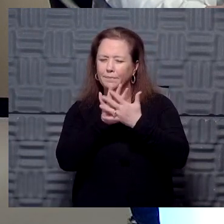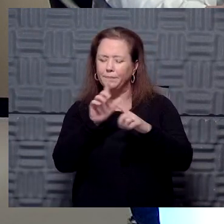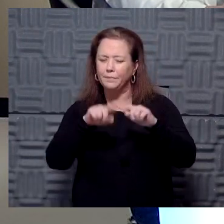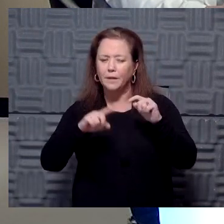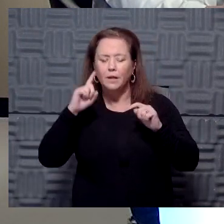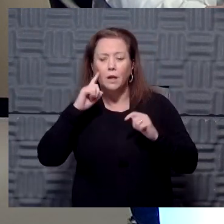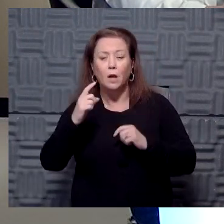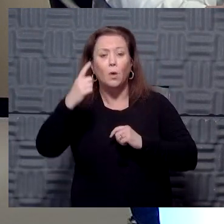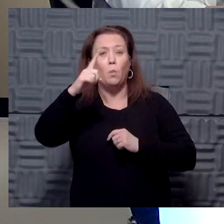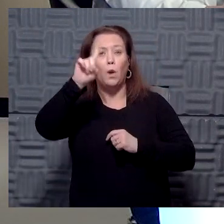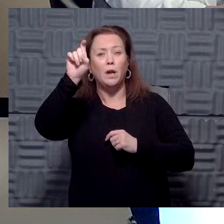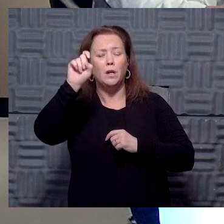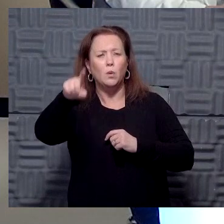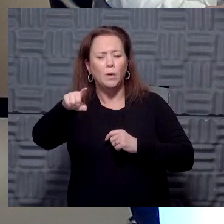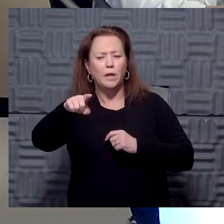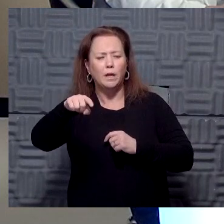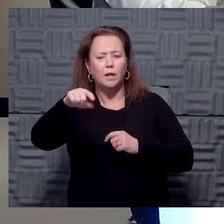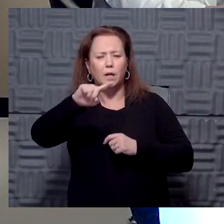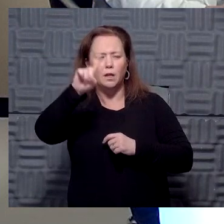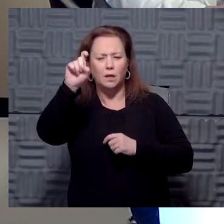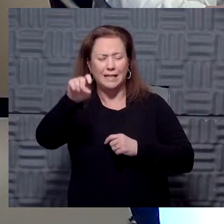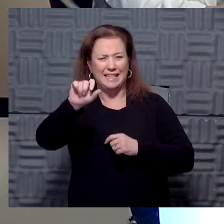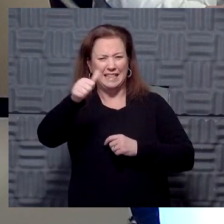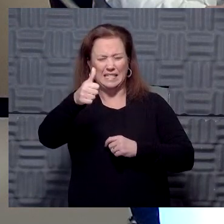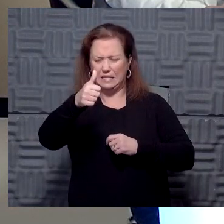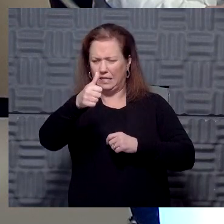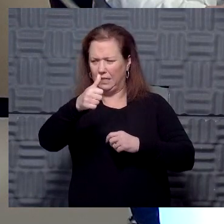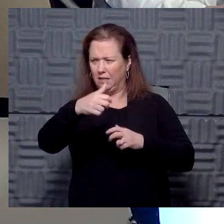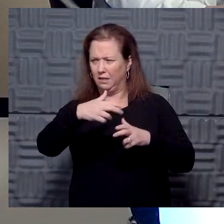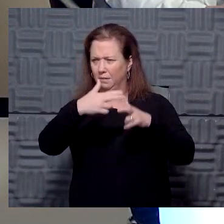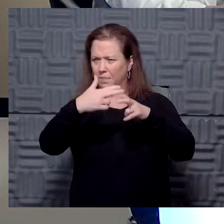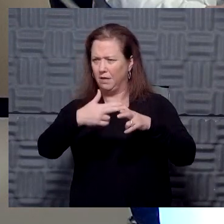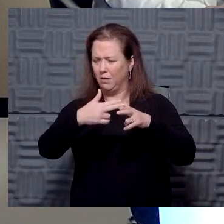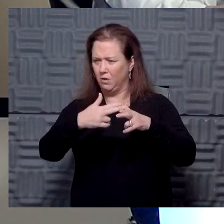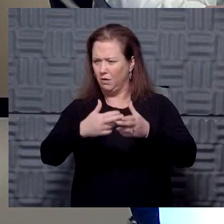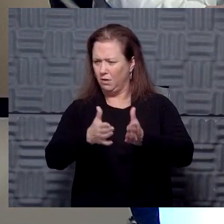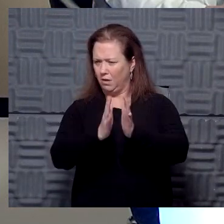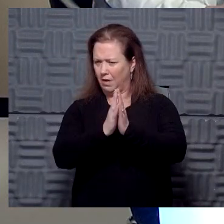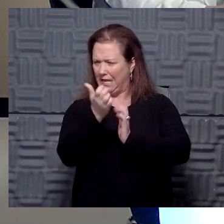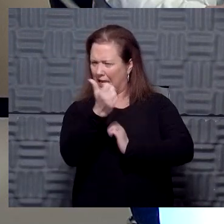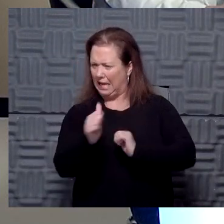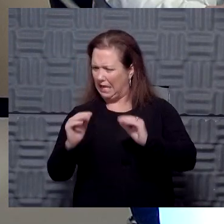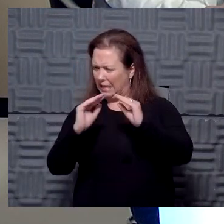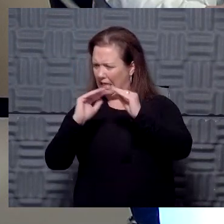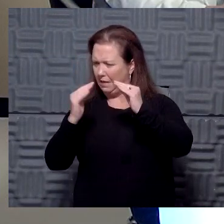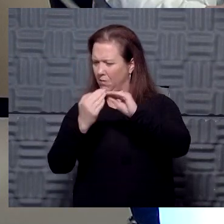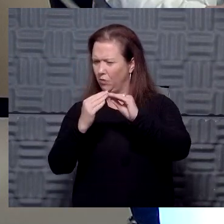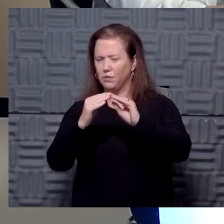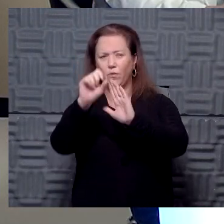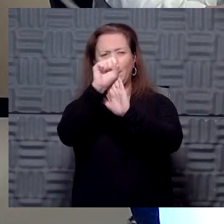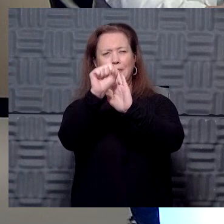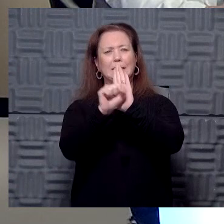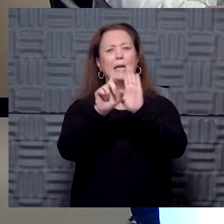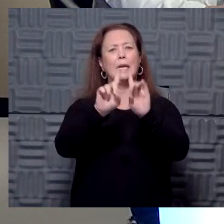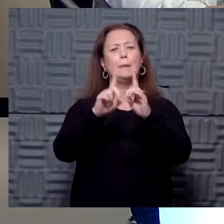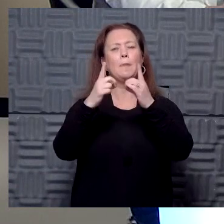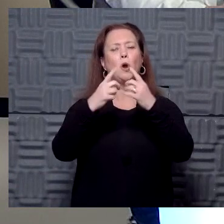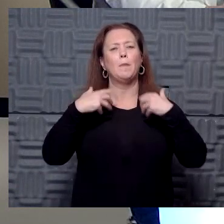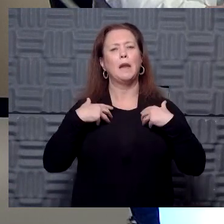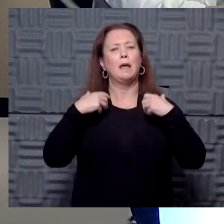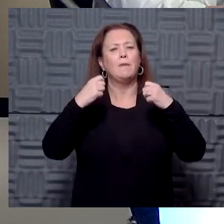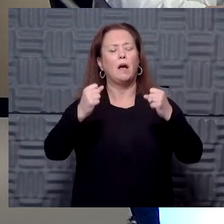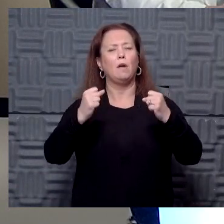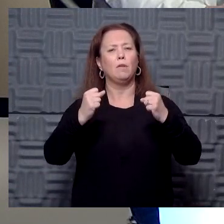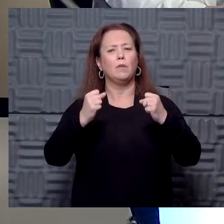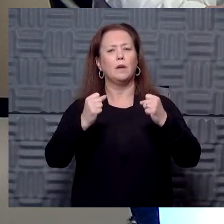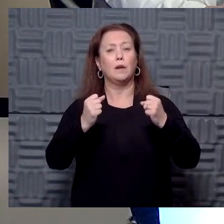week into the stay-at-home directive, are you seeing any numbers from either of the state departments of health that give you